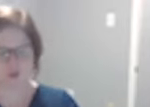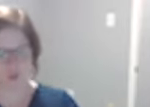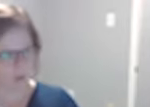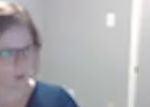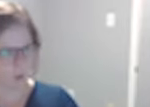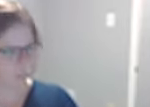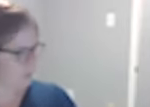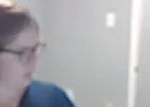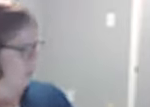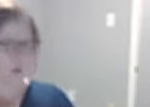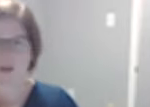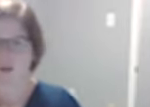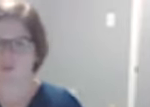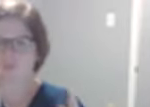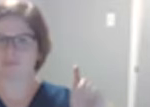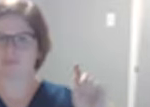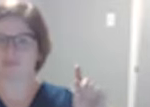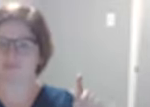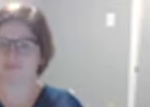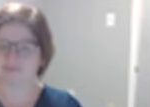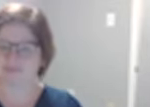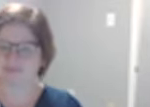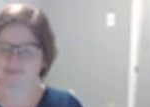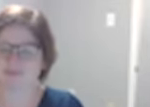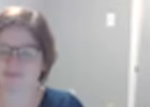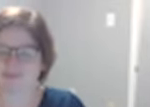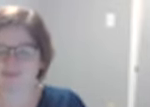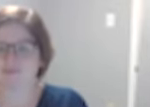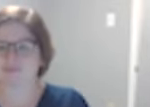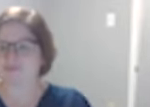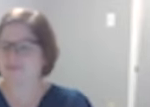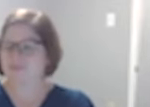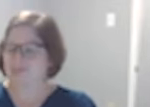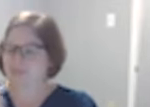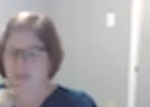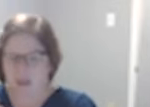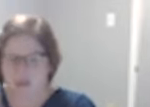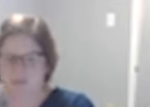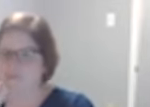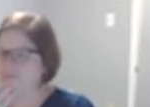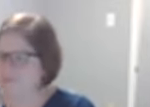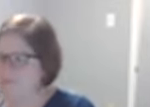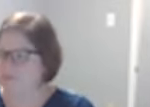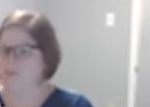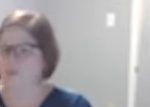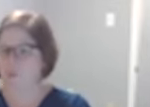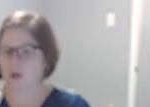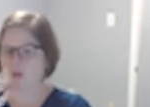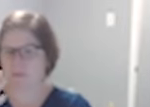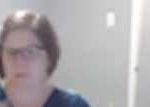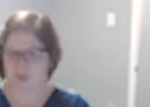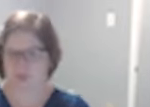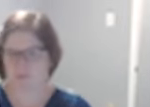I? I made it. Yeah, that's the thing. Amazing. Thank you. I'm going to call on one of our attendees who's raised their hand. I saw